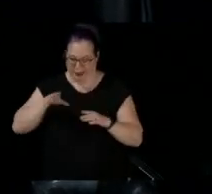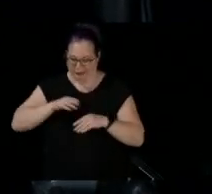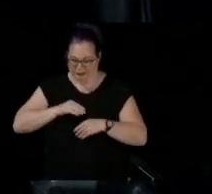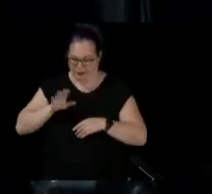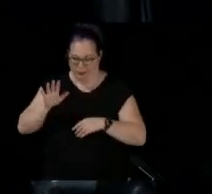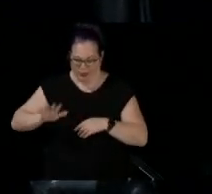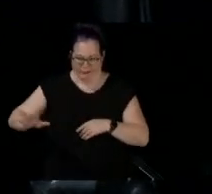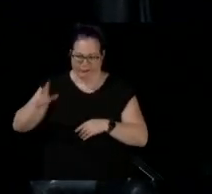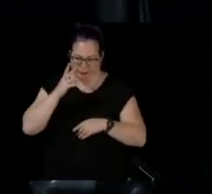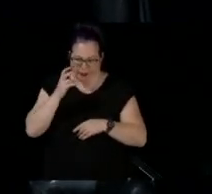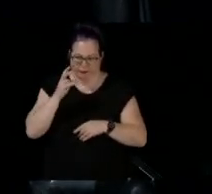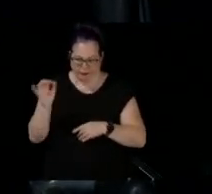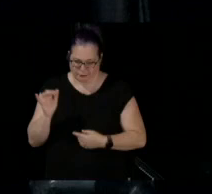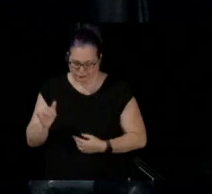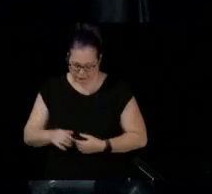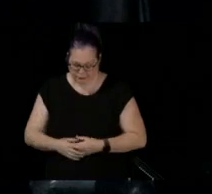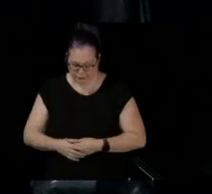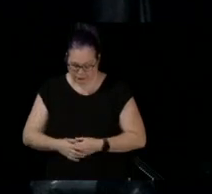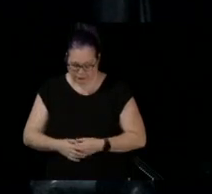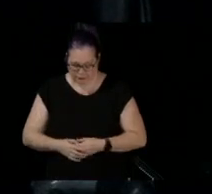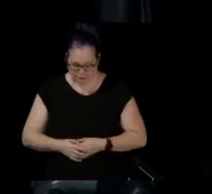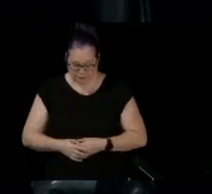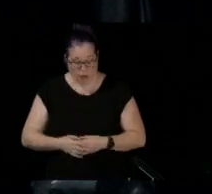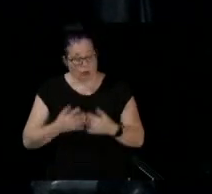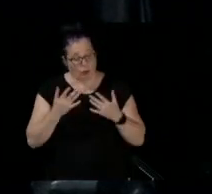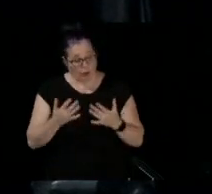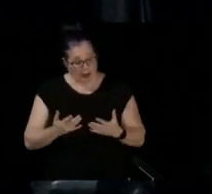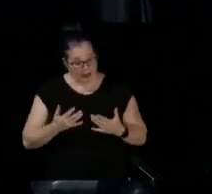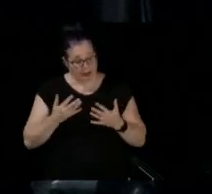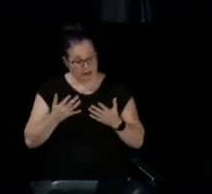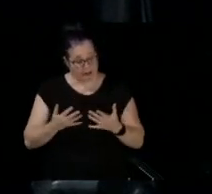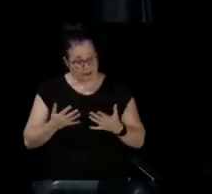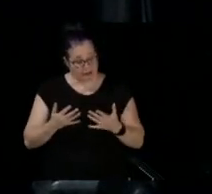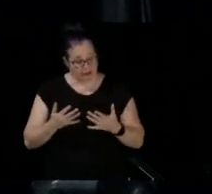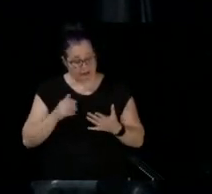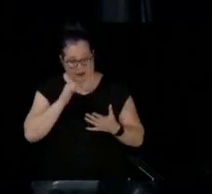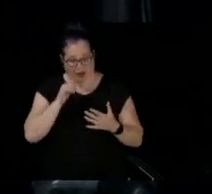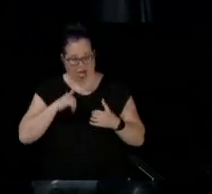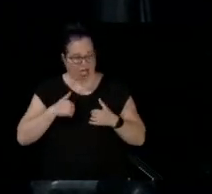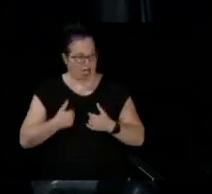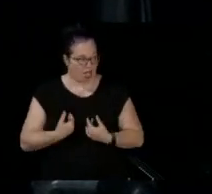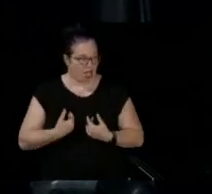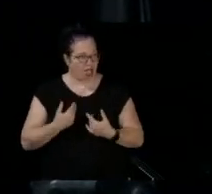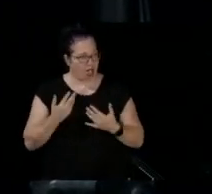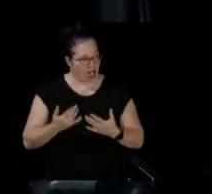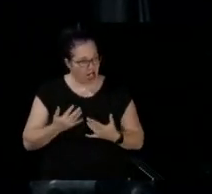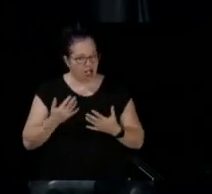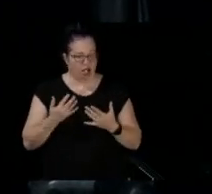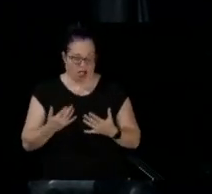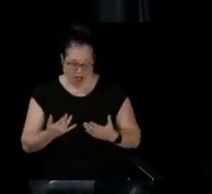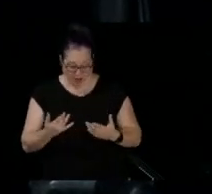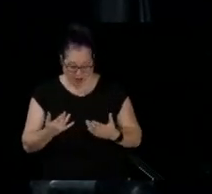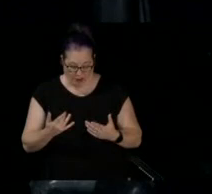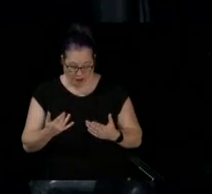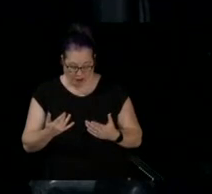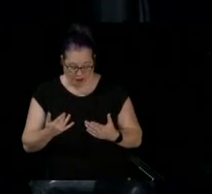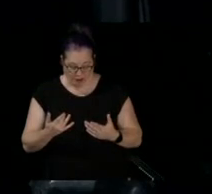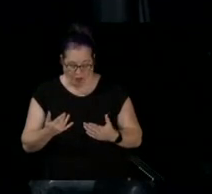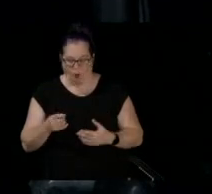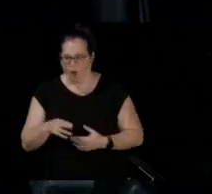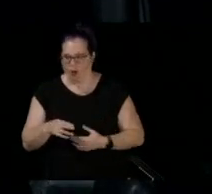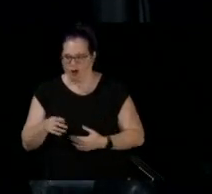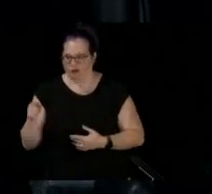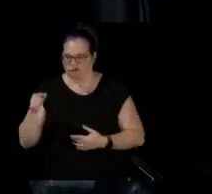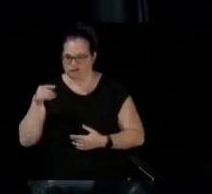for their doubting too, if you can wait and not be too tired by waiting, or